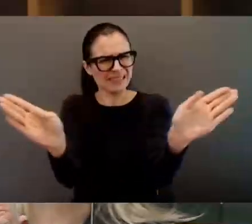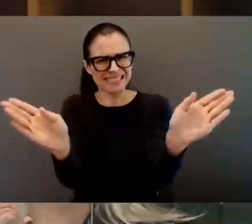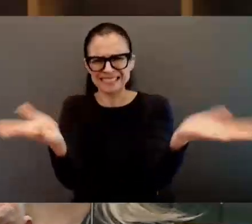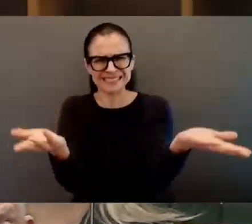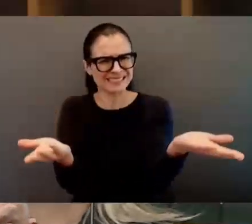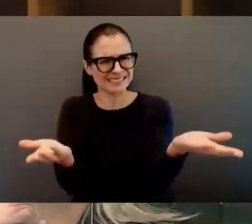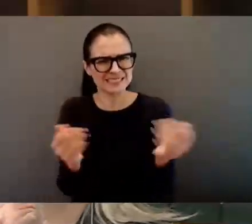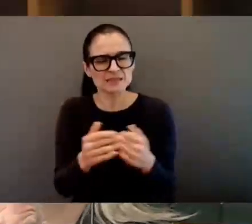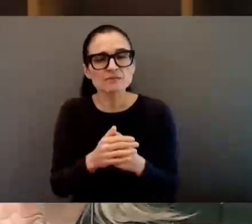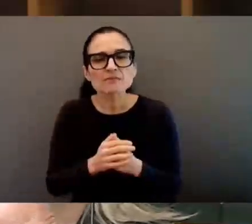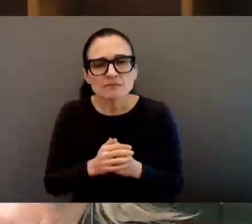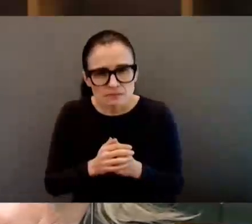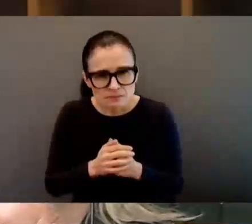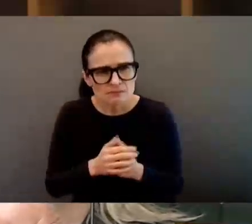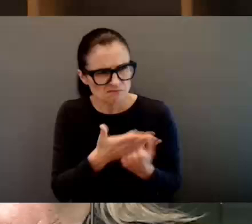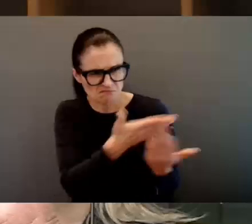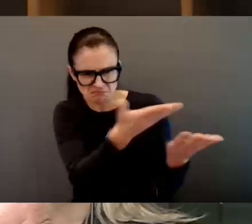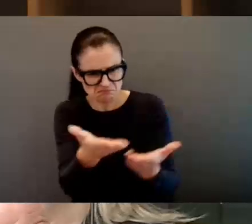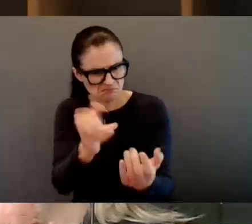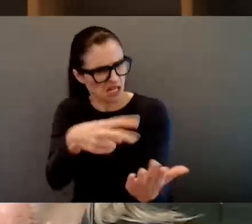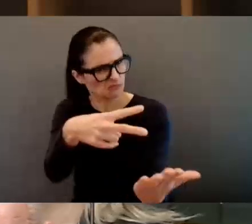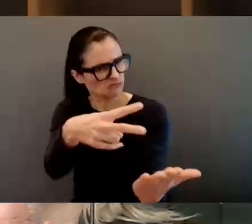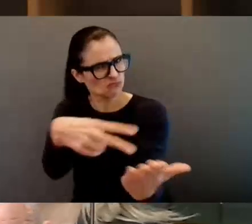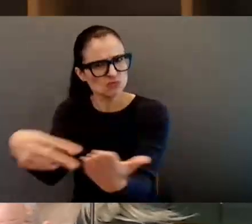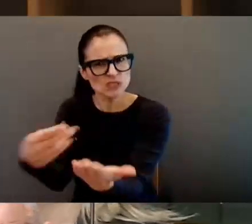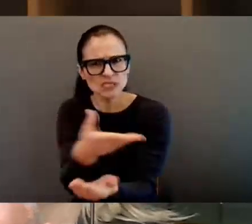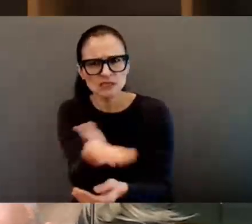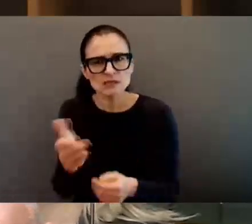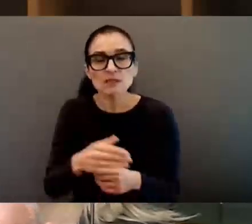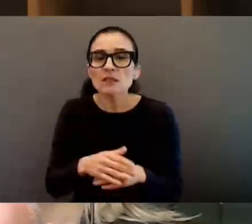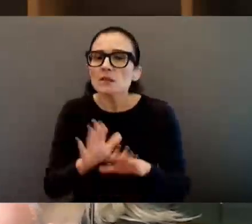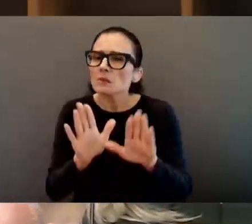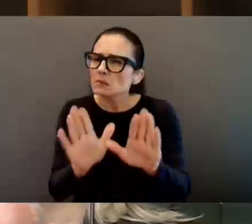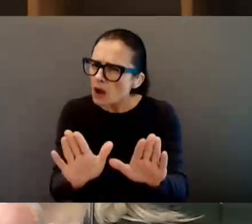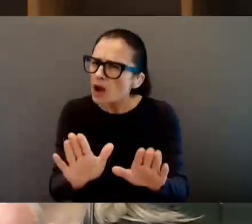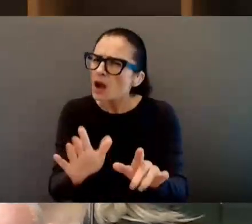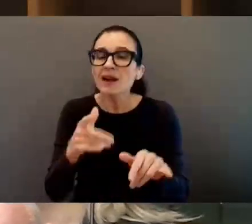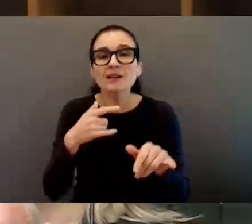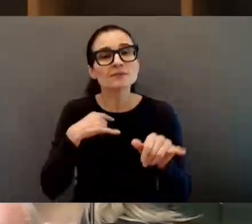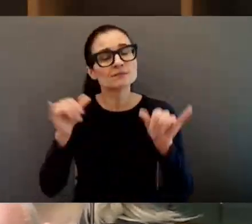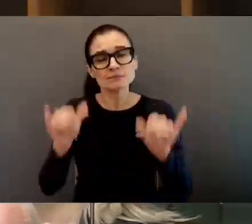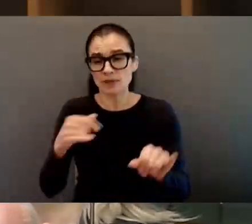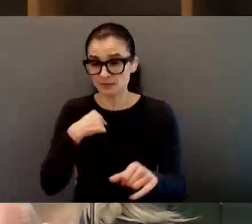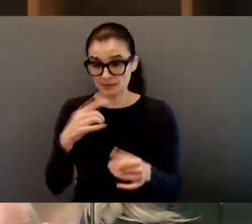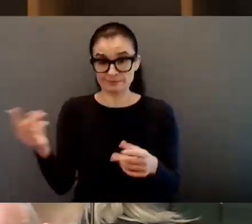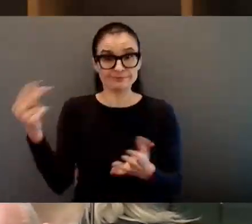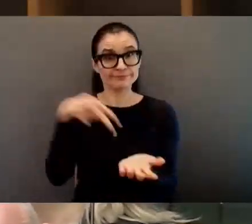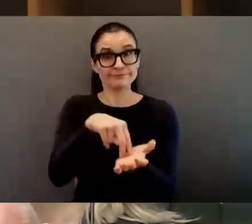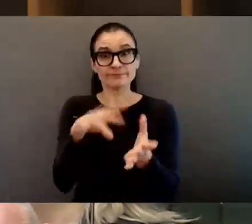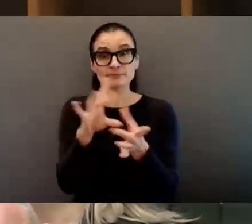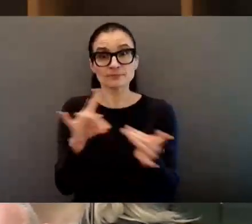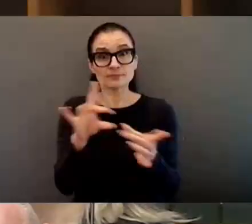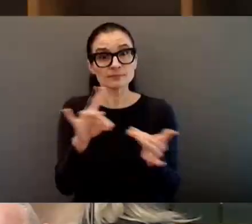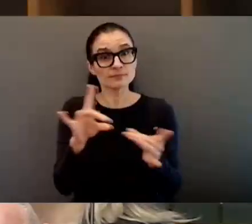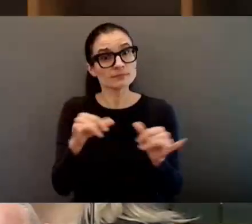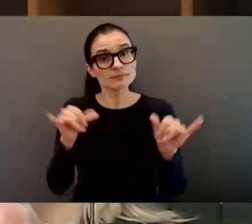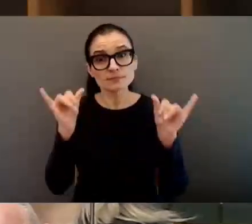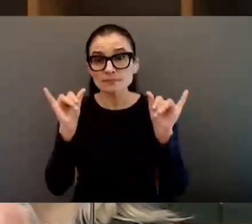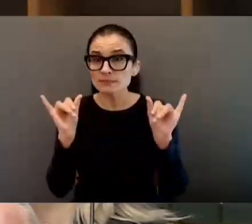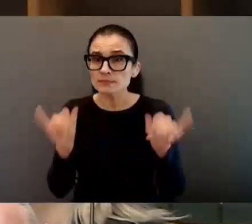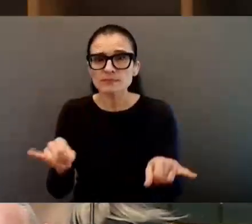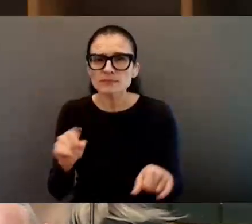time I stand up here and speak about this, is that we're taking this very seriously, including the protection of private property